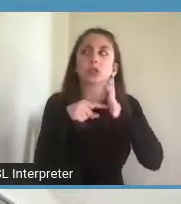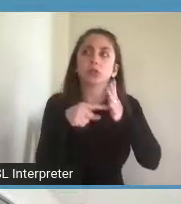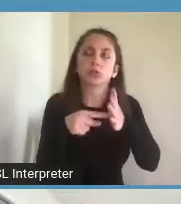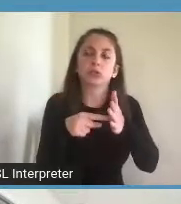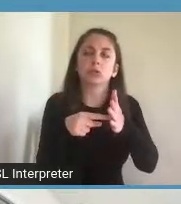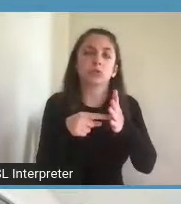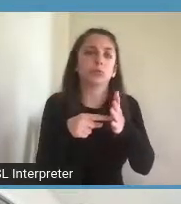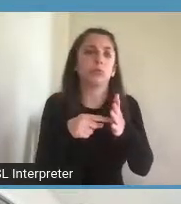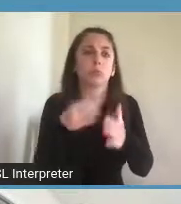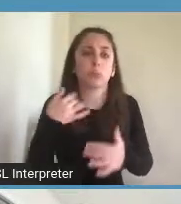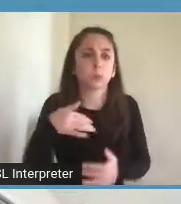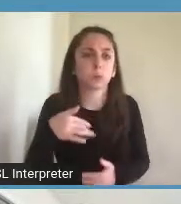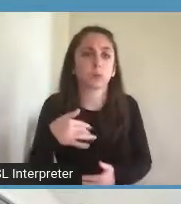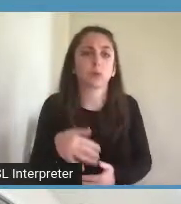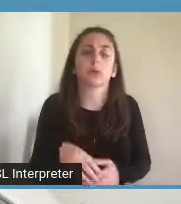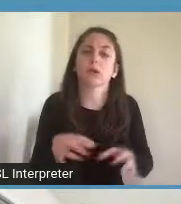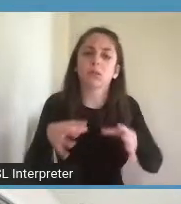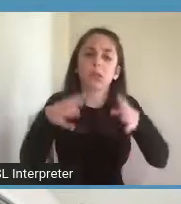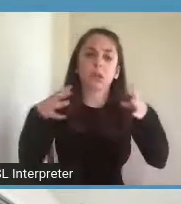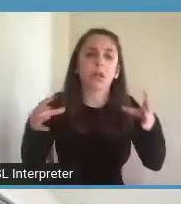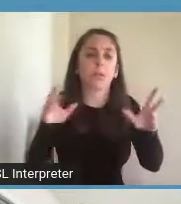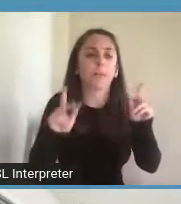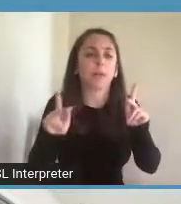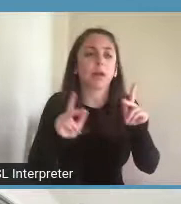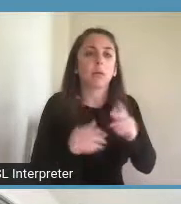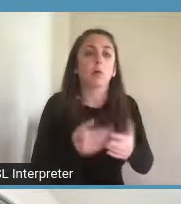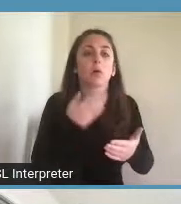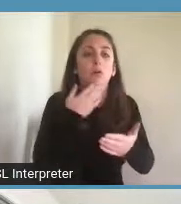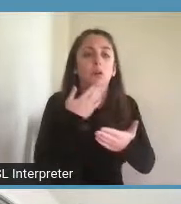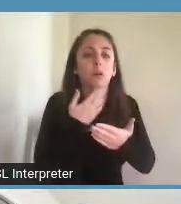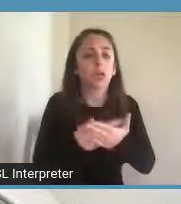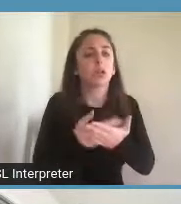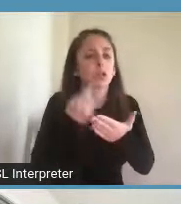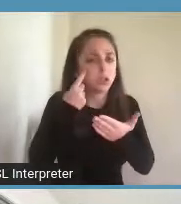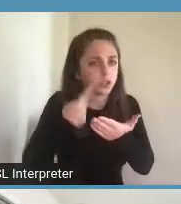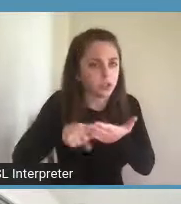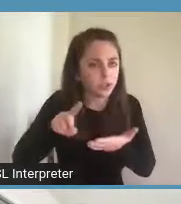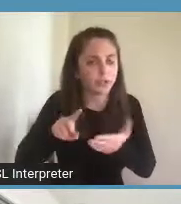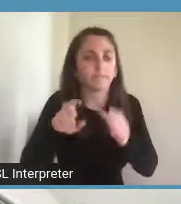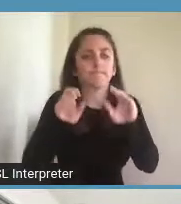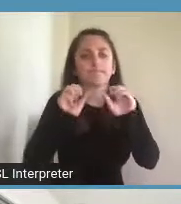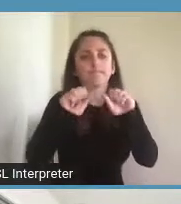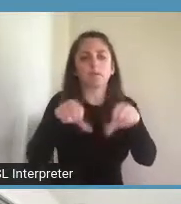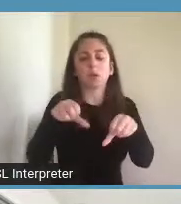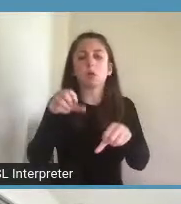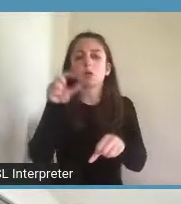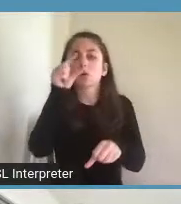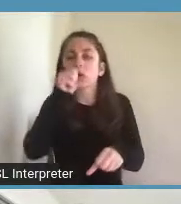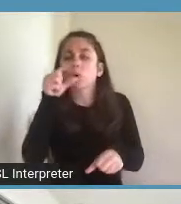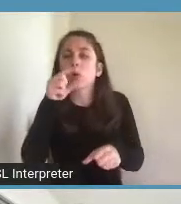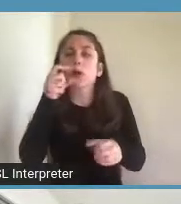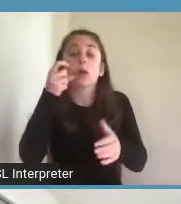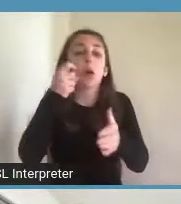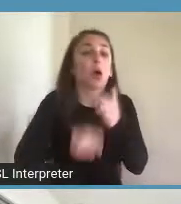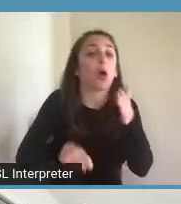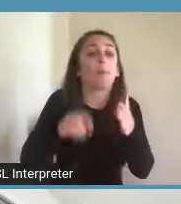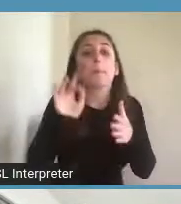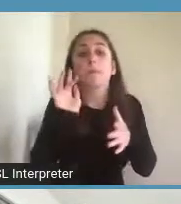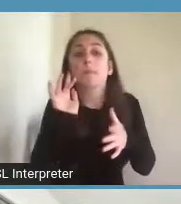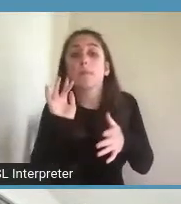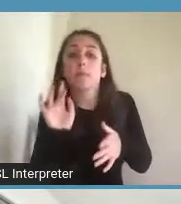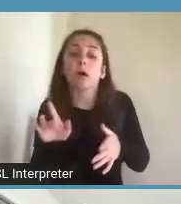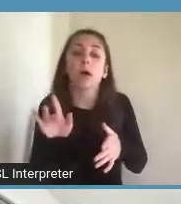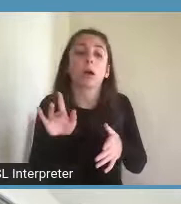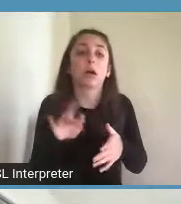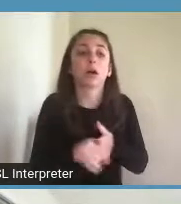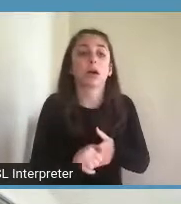I've done this year. So this is a really good kind of gut check for you. You can see Google cost per click is our second and third, and then